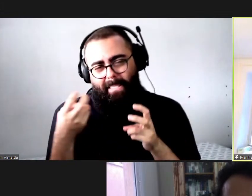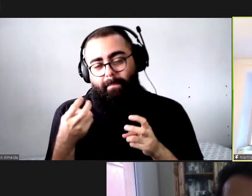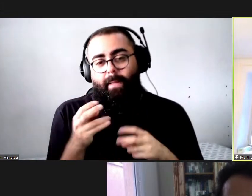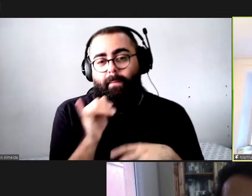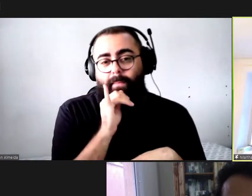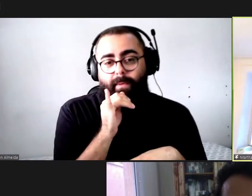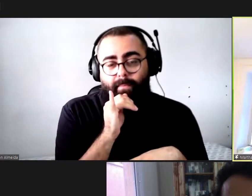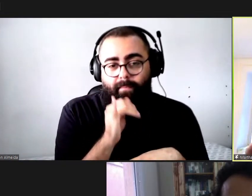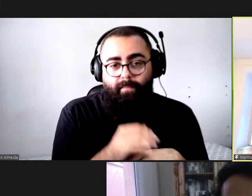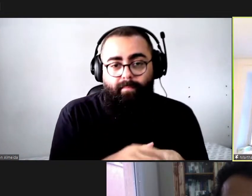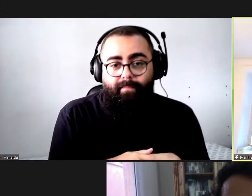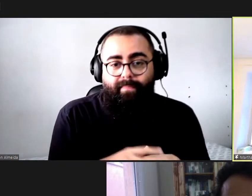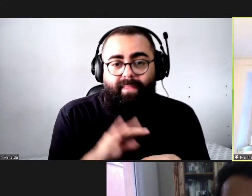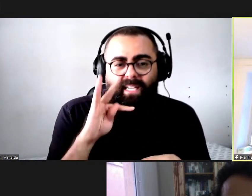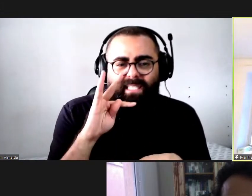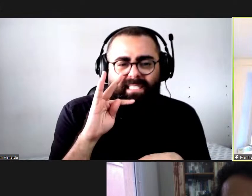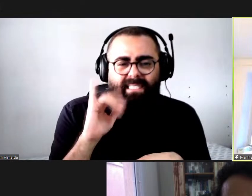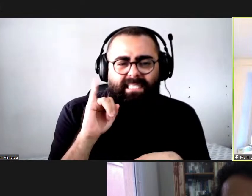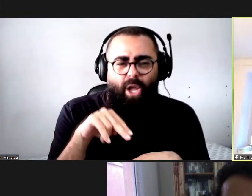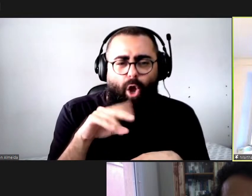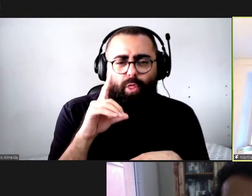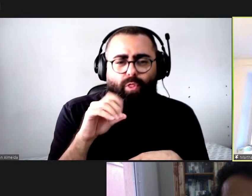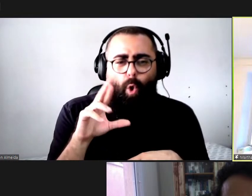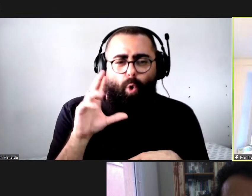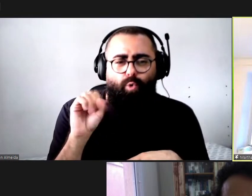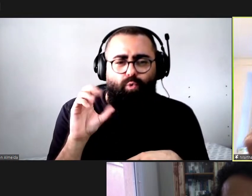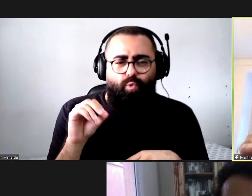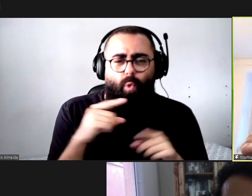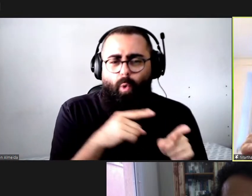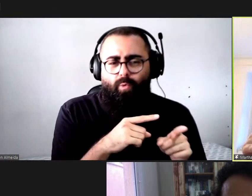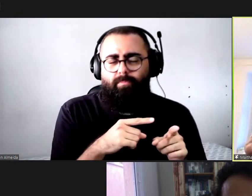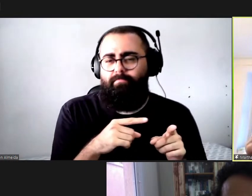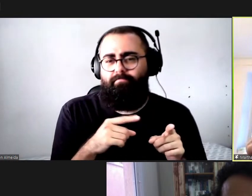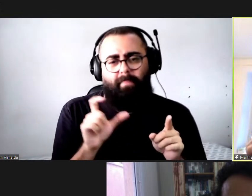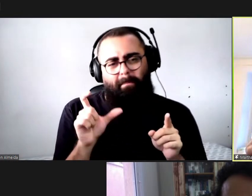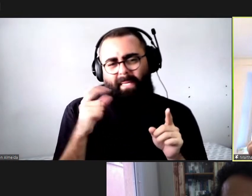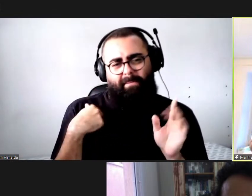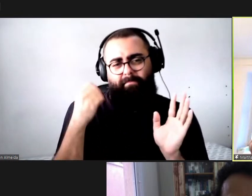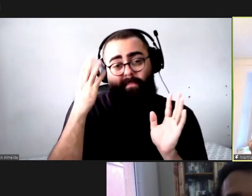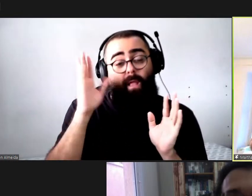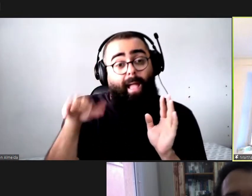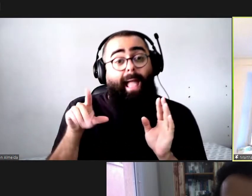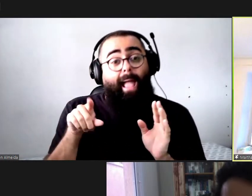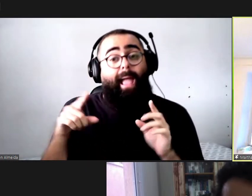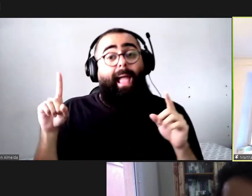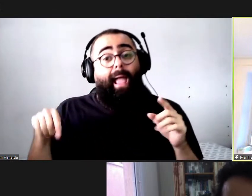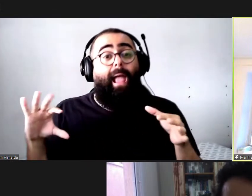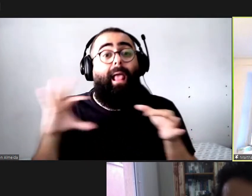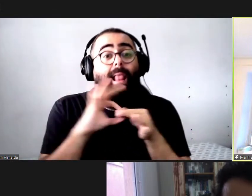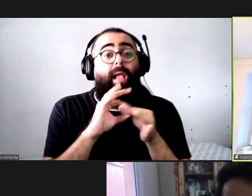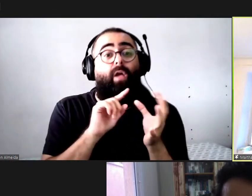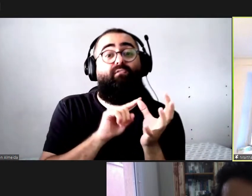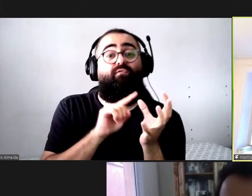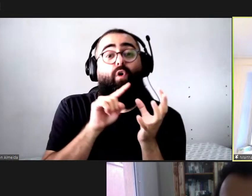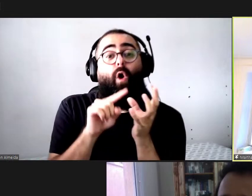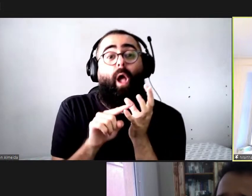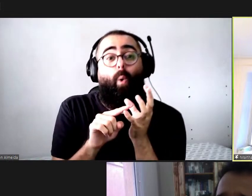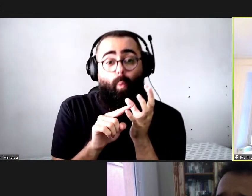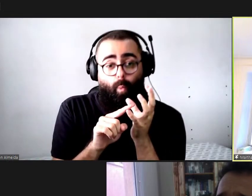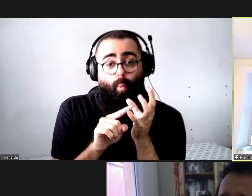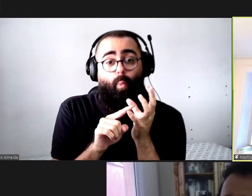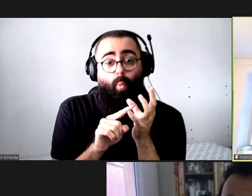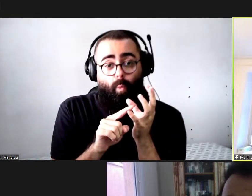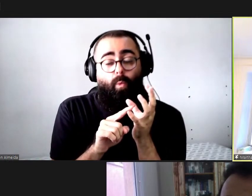tongue dorsum was indicating was mostly the production of the vowel, and the lip aperture